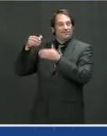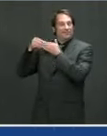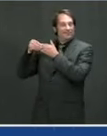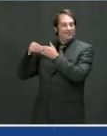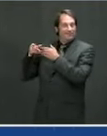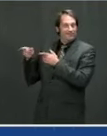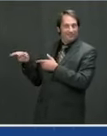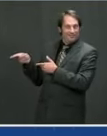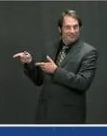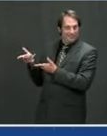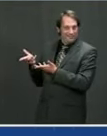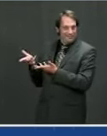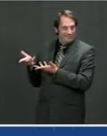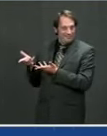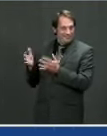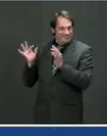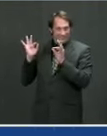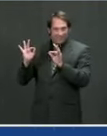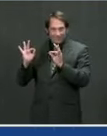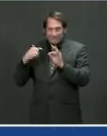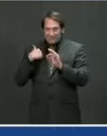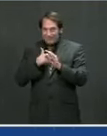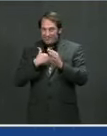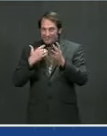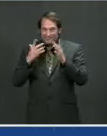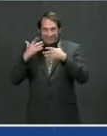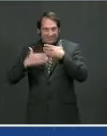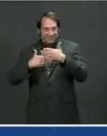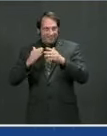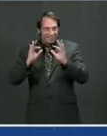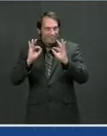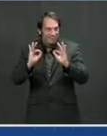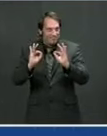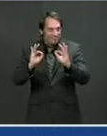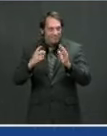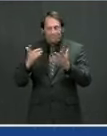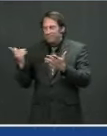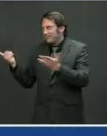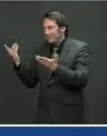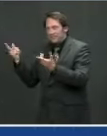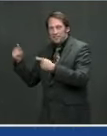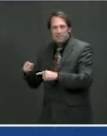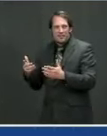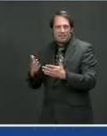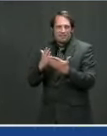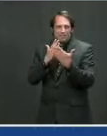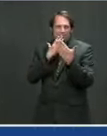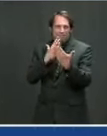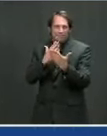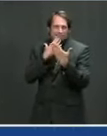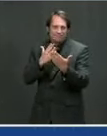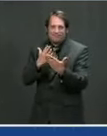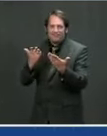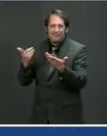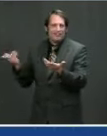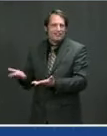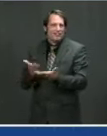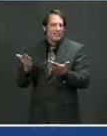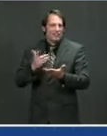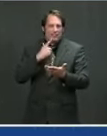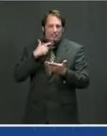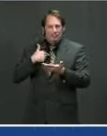so we can do about anything. Mr. Prime Minister, thank you for being here. It's been my pleasure to welcome Prime Minister Suga to the